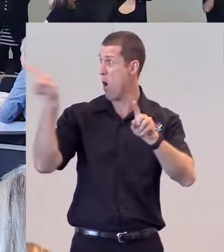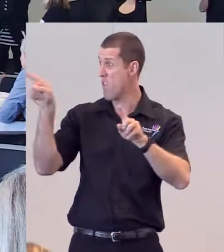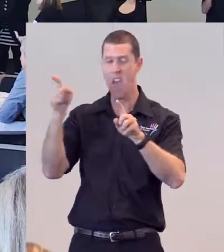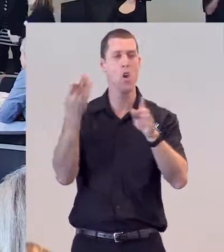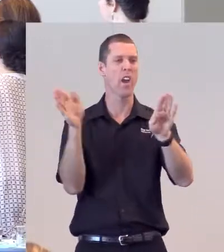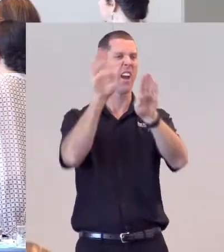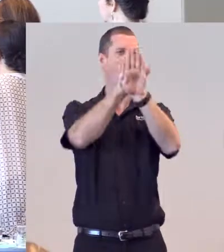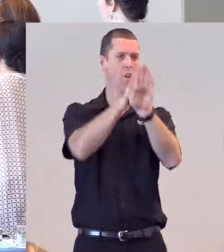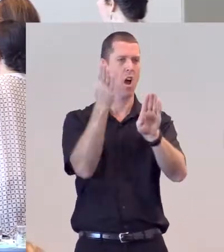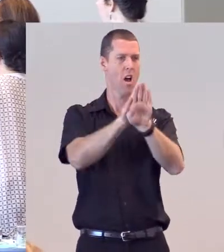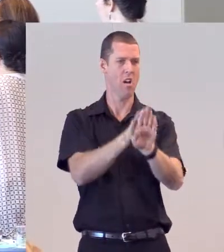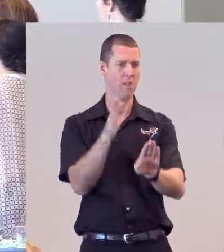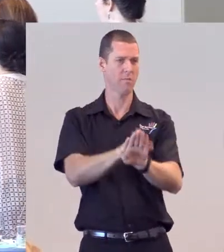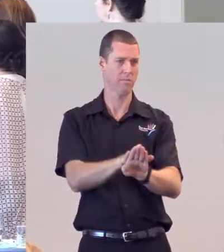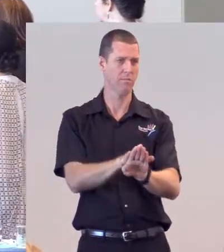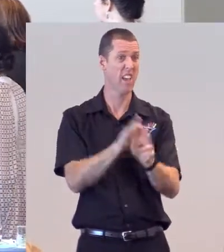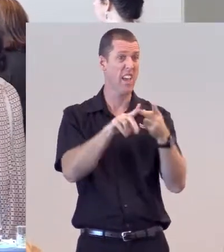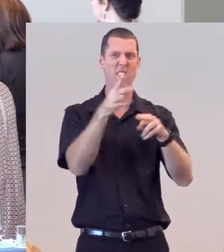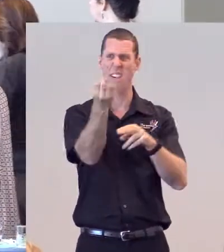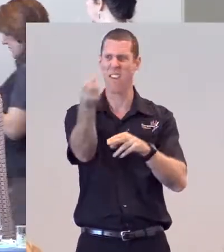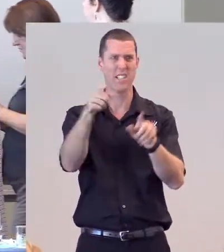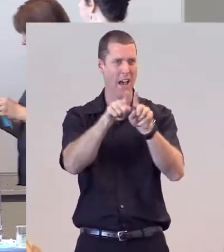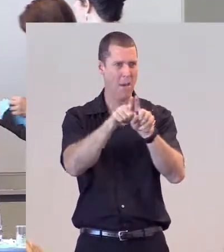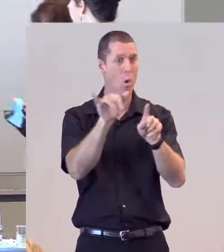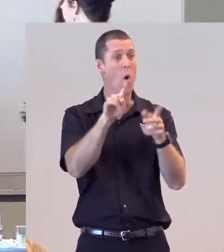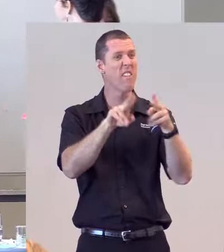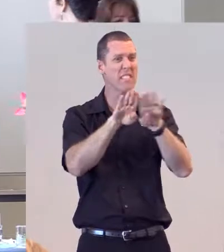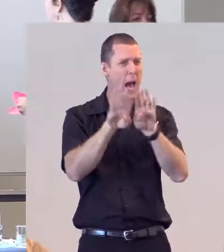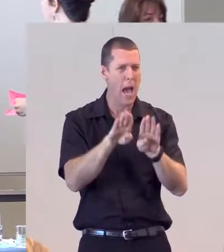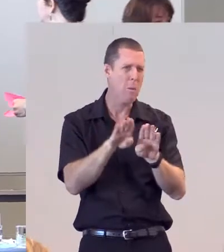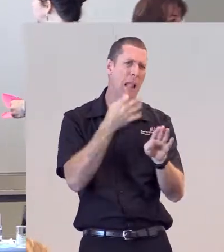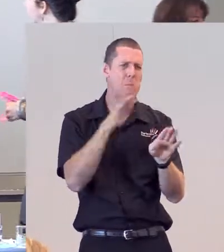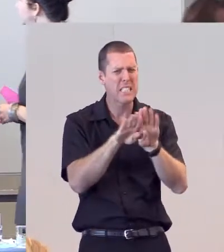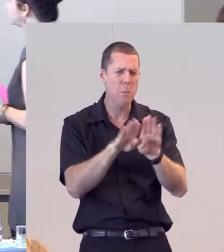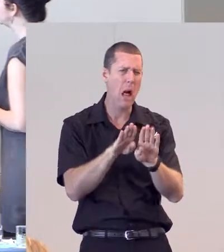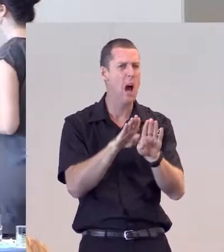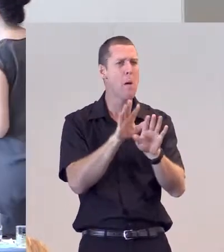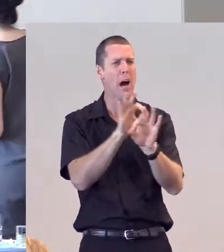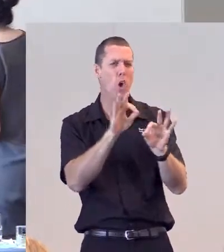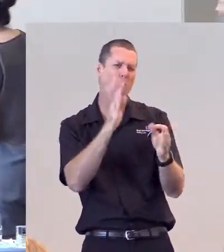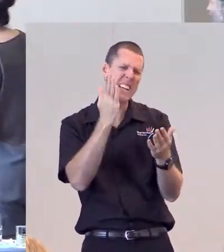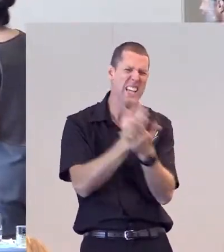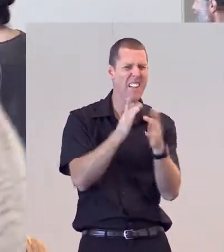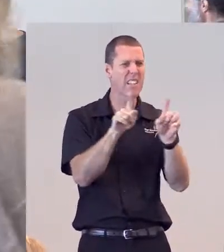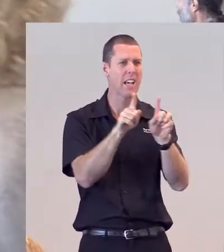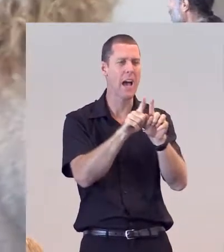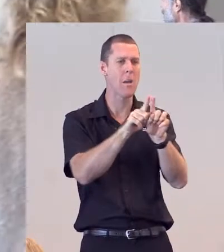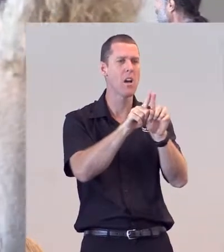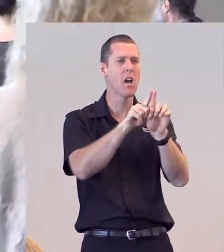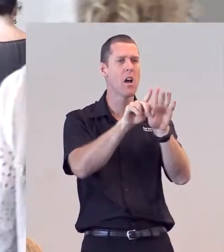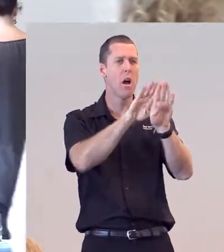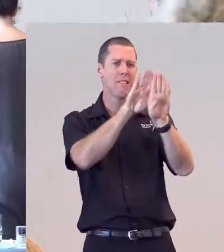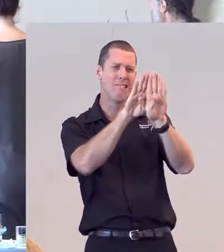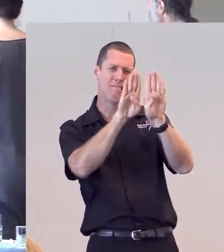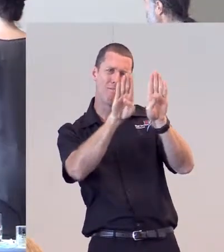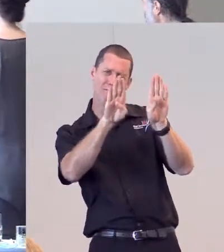other one. That's the way. If they're similar, or if you think that they're similar, but they're not exactly the same, I'll get you to put them in the same kind